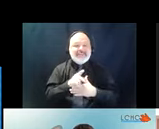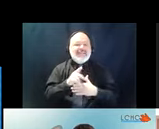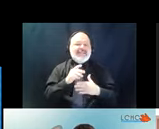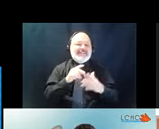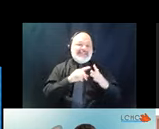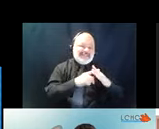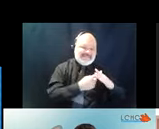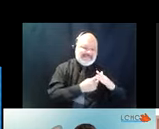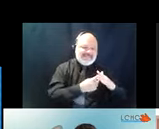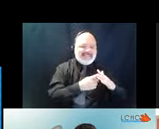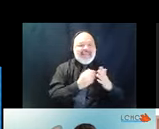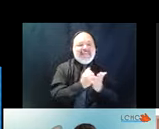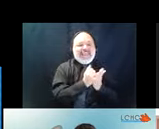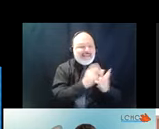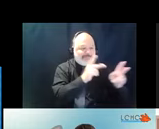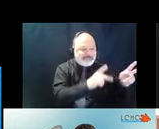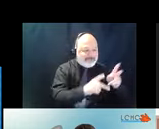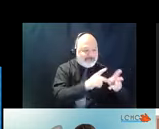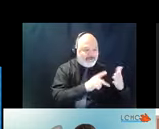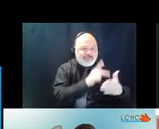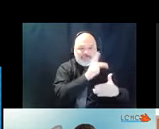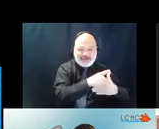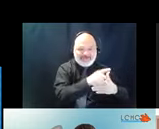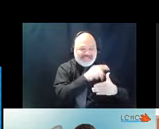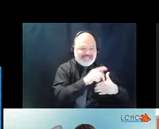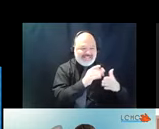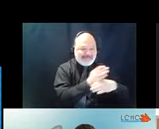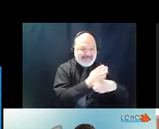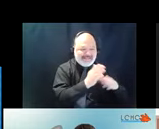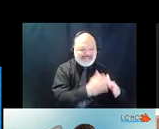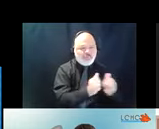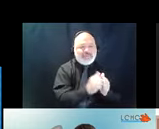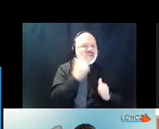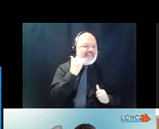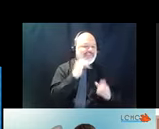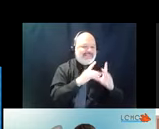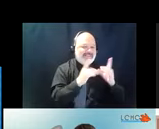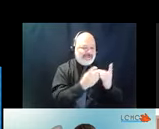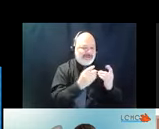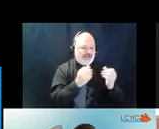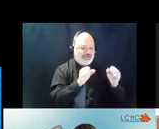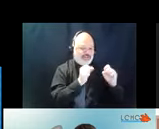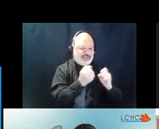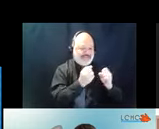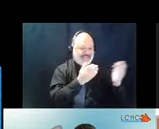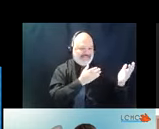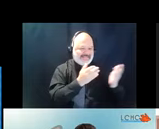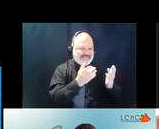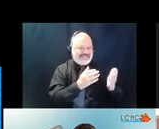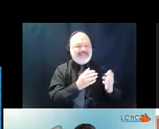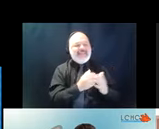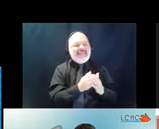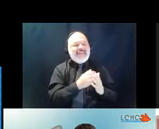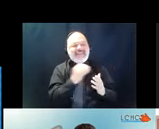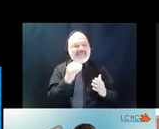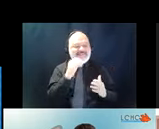initiative is the Health Ambassadors Program. This is a partnership with the California Department of Social Services, CalFresh Healthy Living Branch,